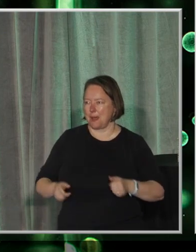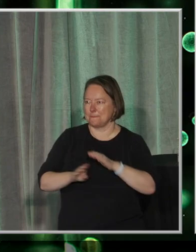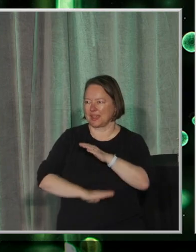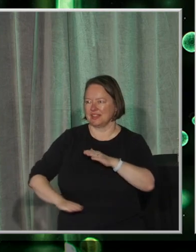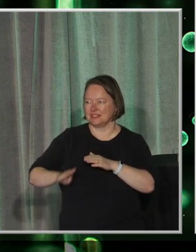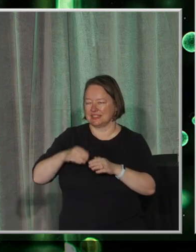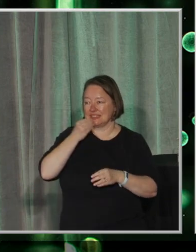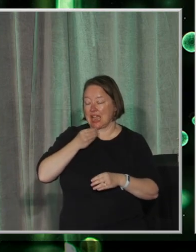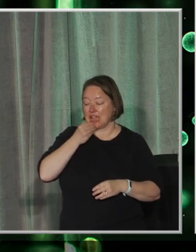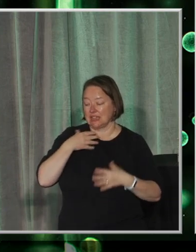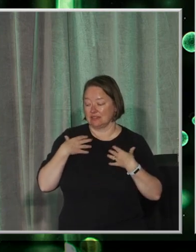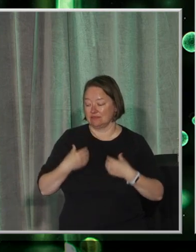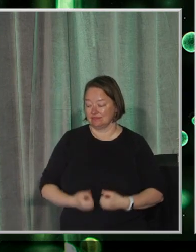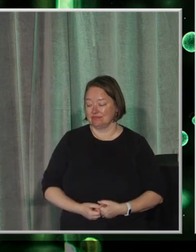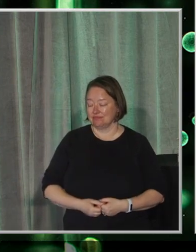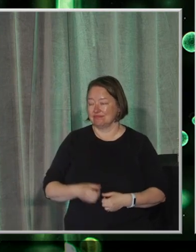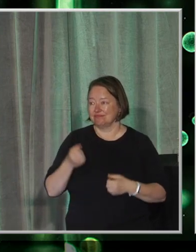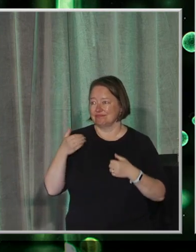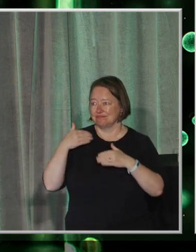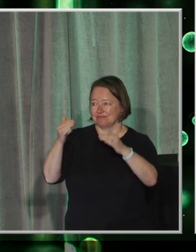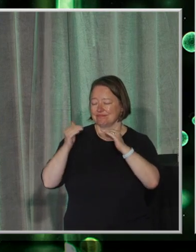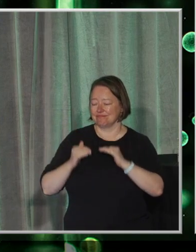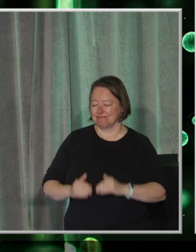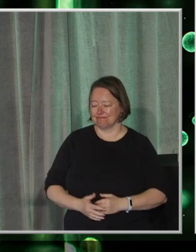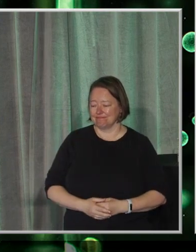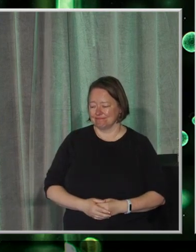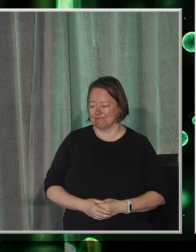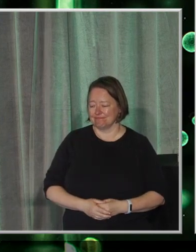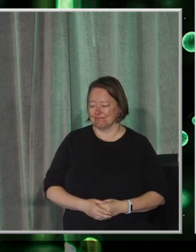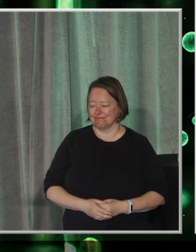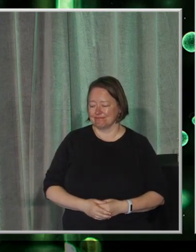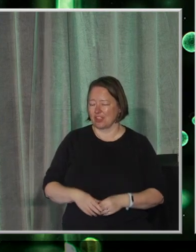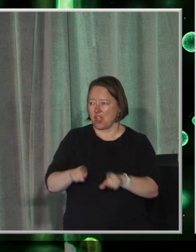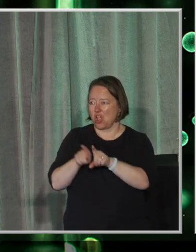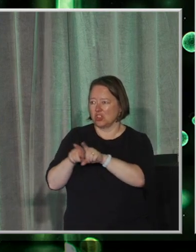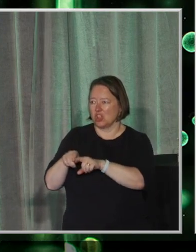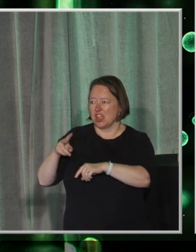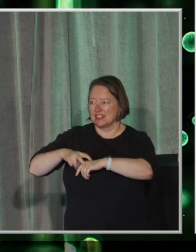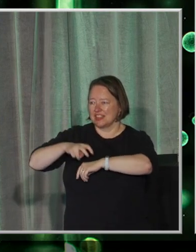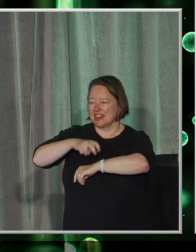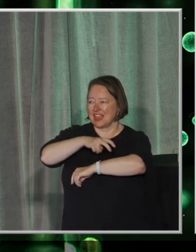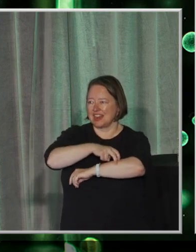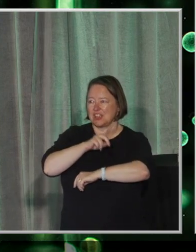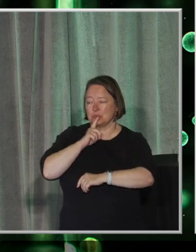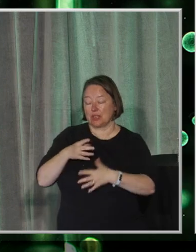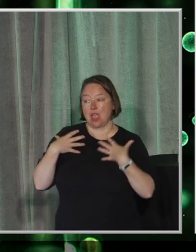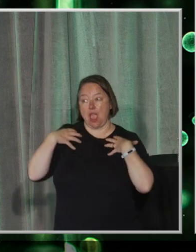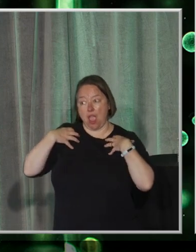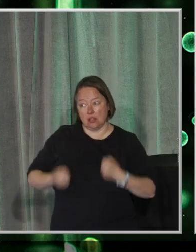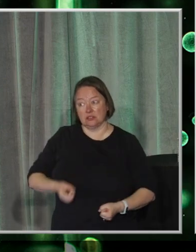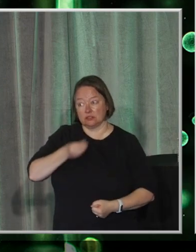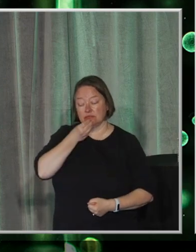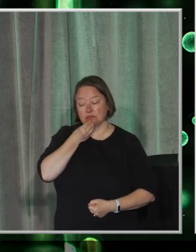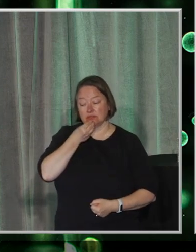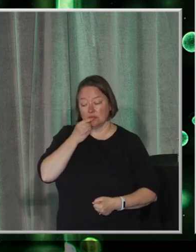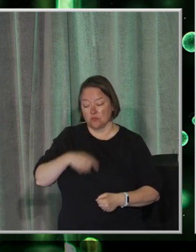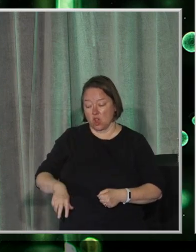diet. Next. So also Senene is found out to be very nutritious, whereby